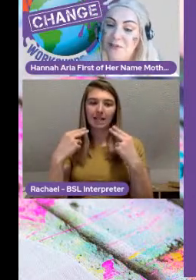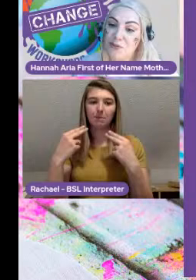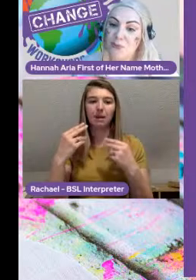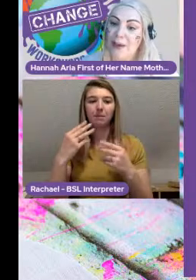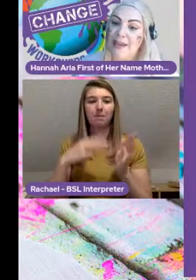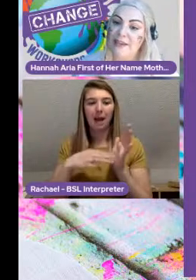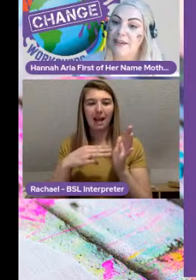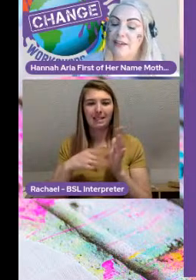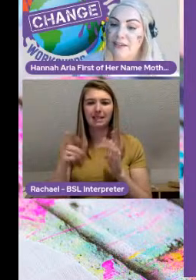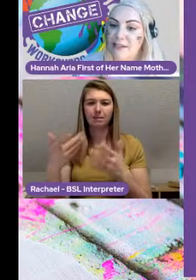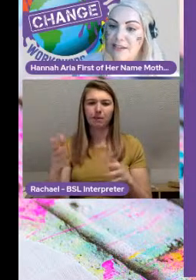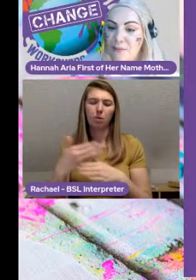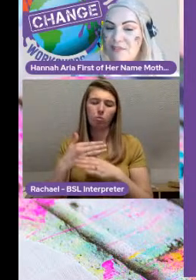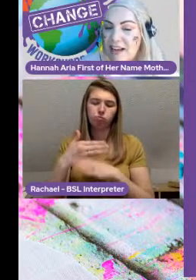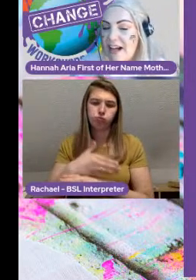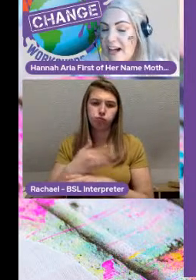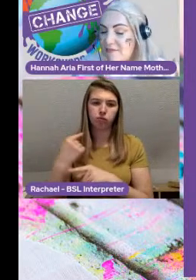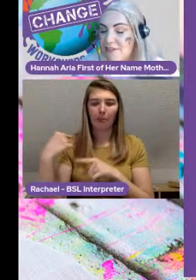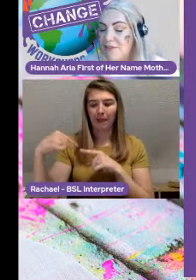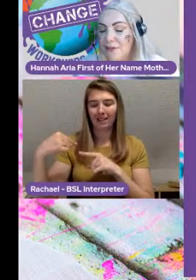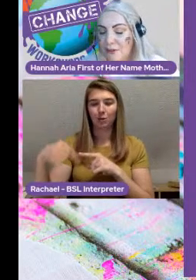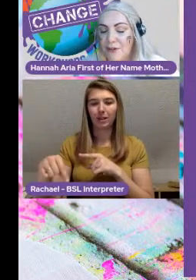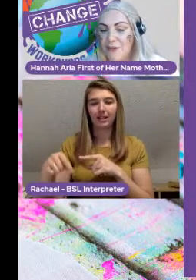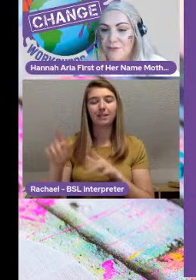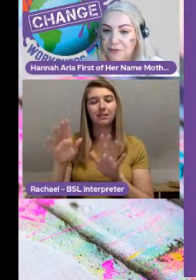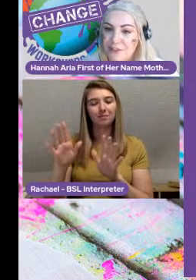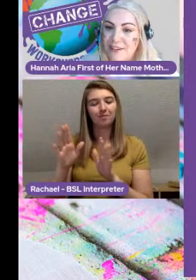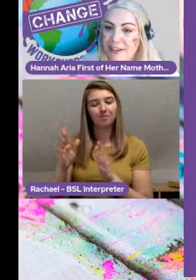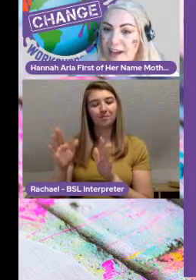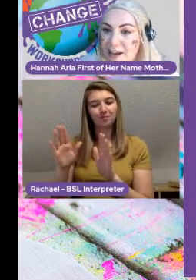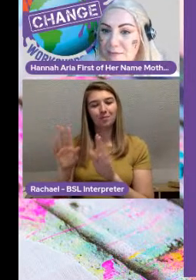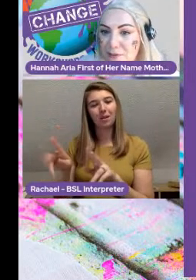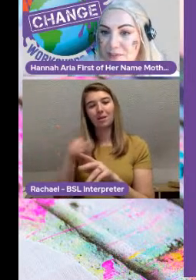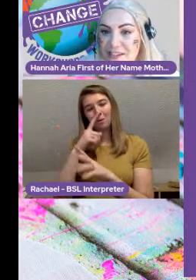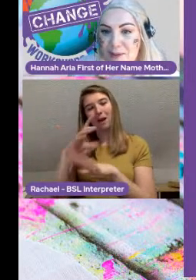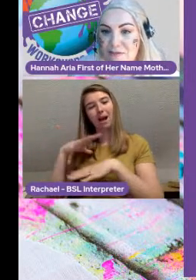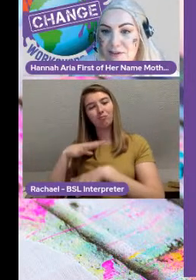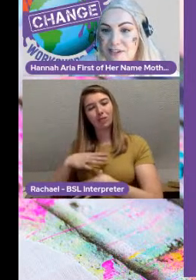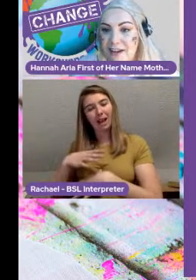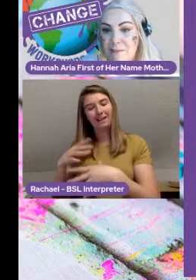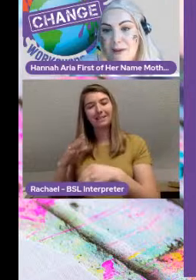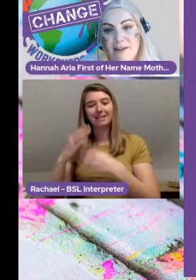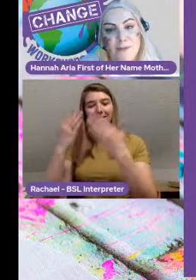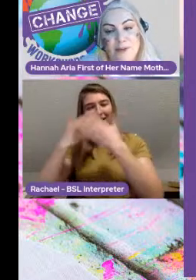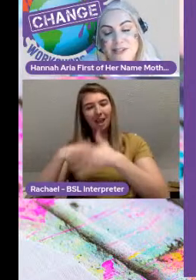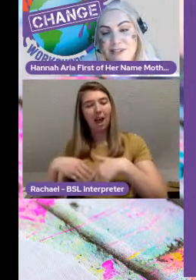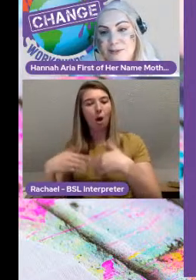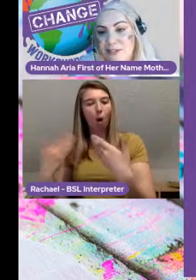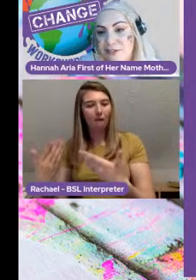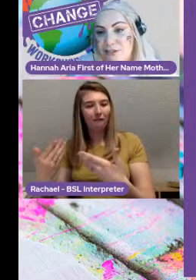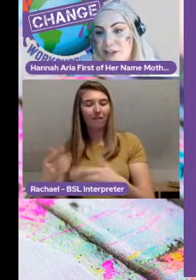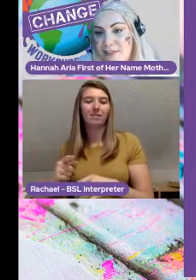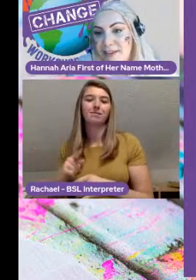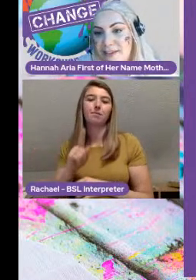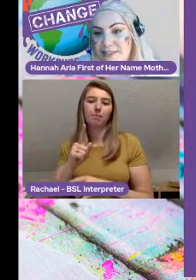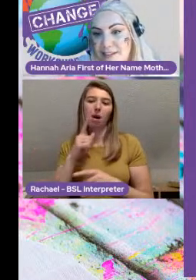been working hard all week. So we've let her have the night off from Face Paint Friday, but we still wanted to show this. Look